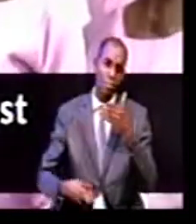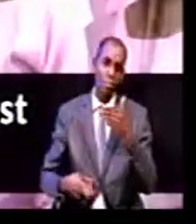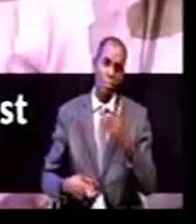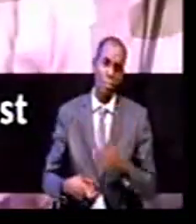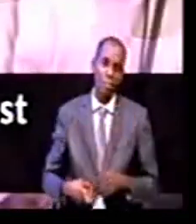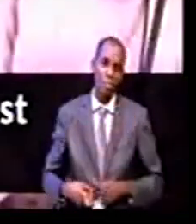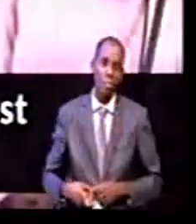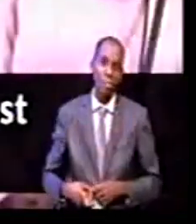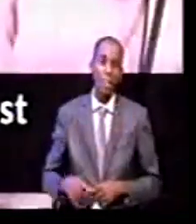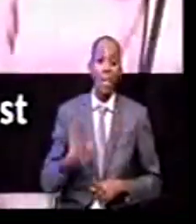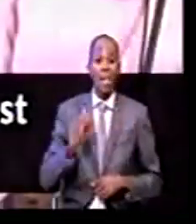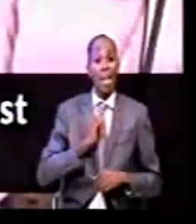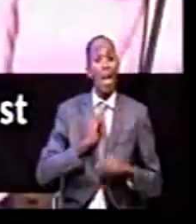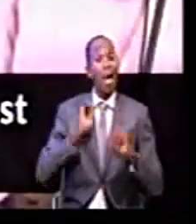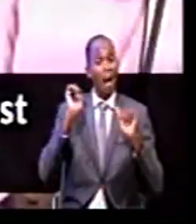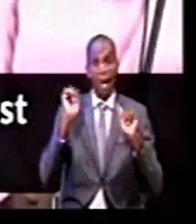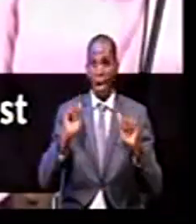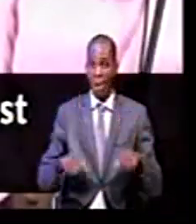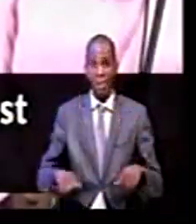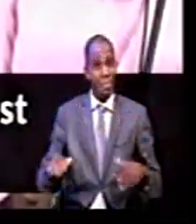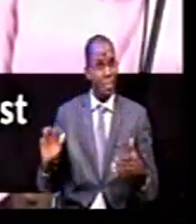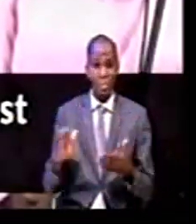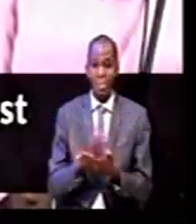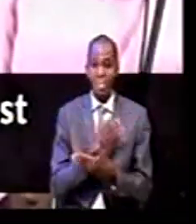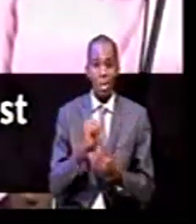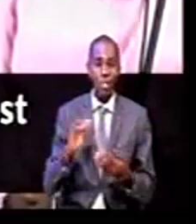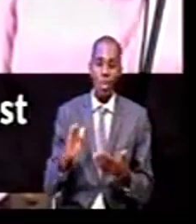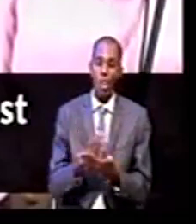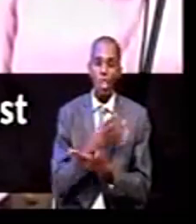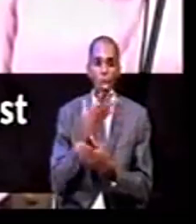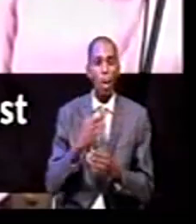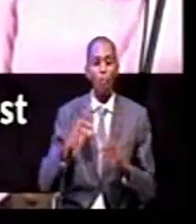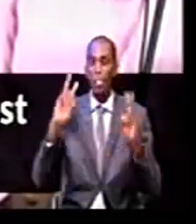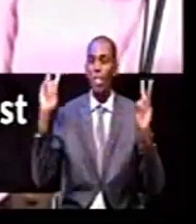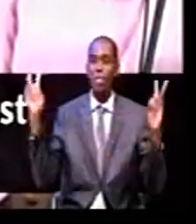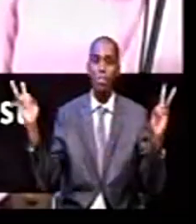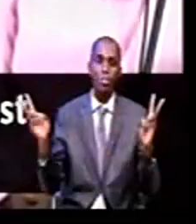And because he paid the total cost,